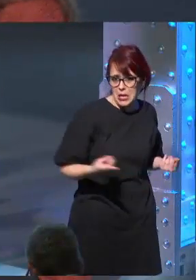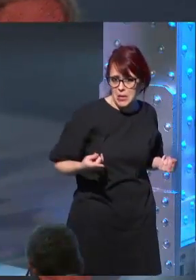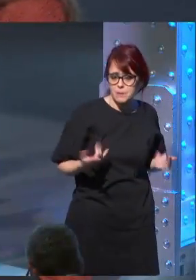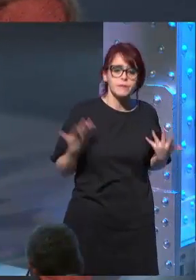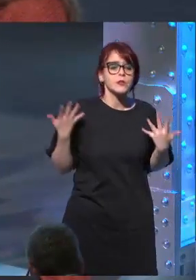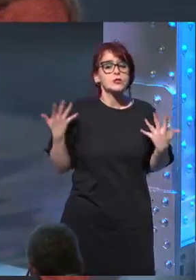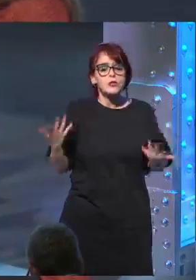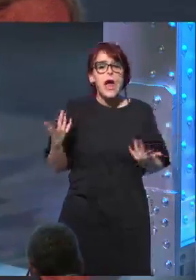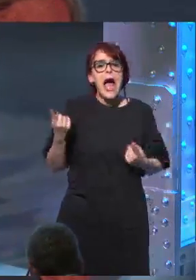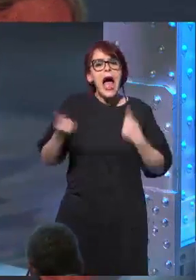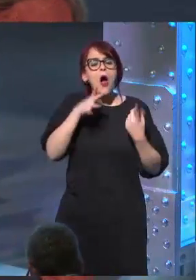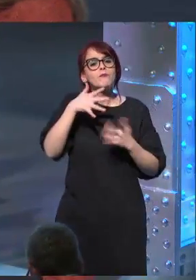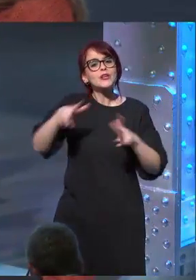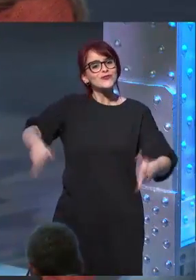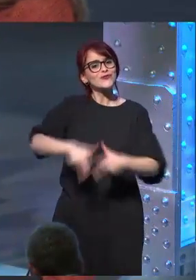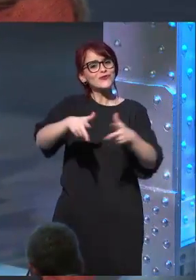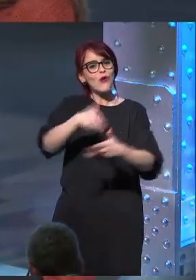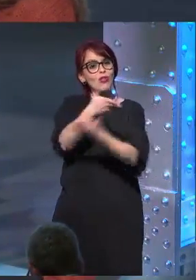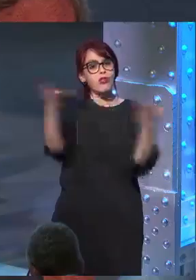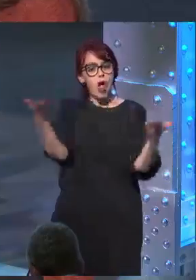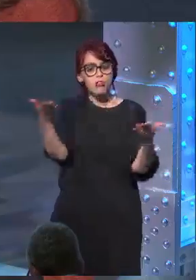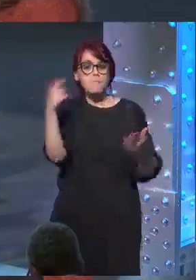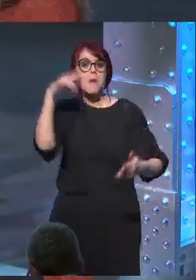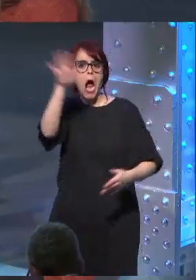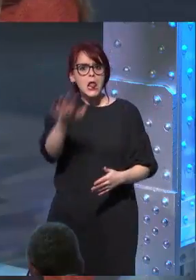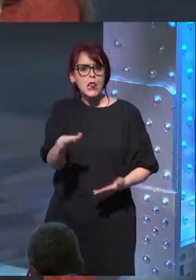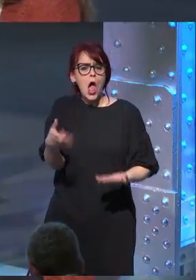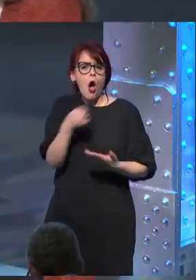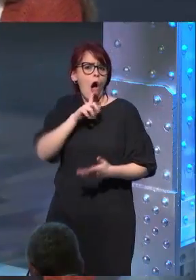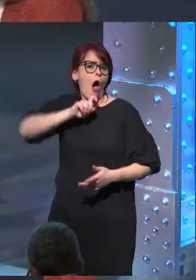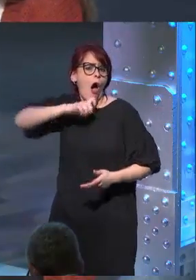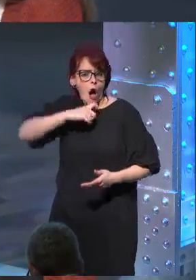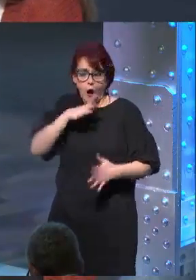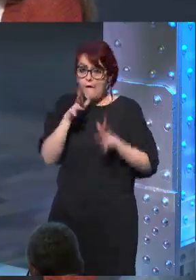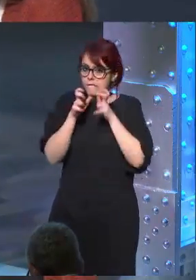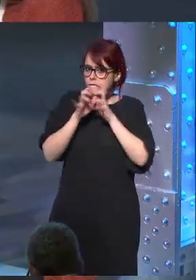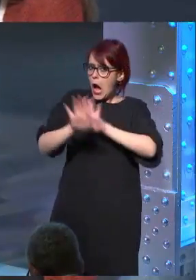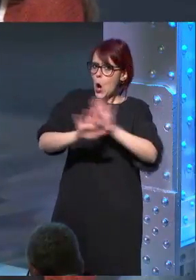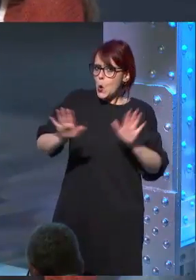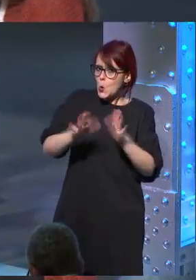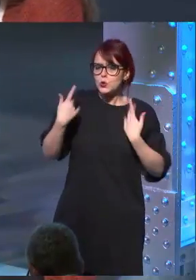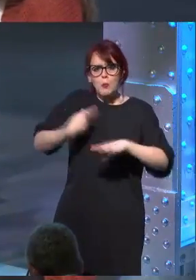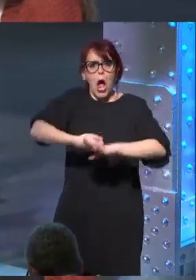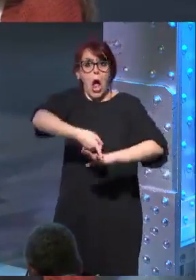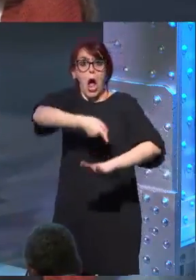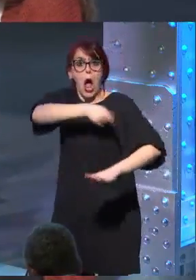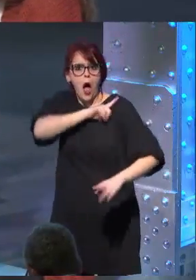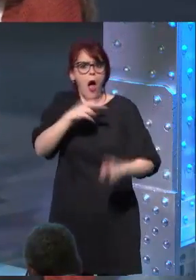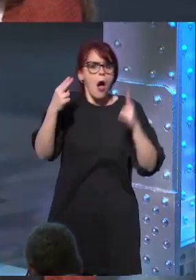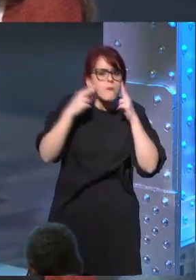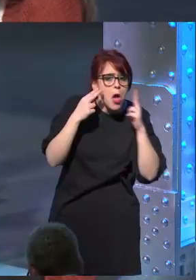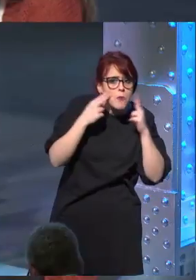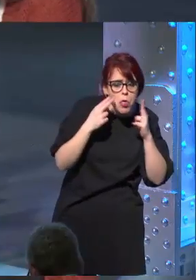internet, because it does happen face to face in the real world. I agree with that. It looks like everybody